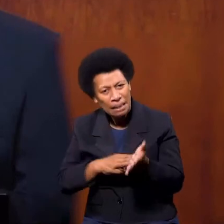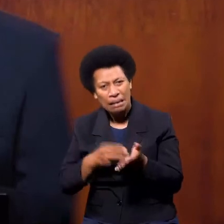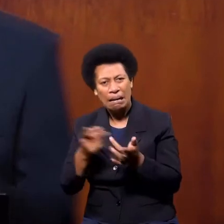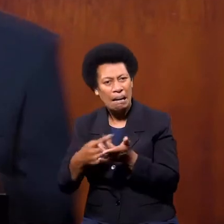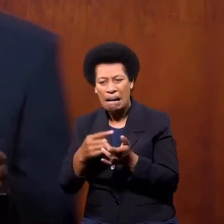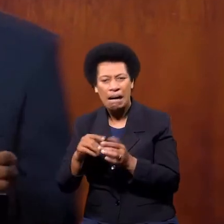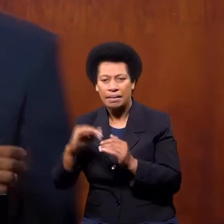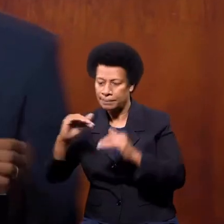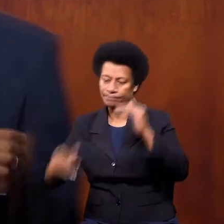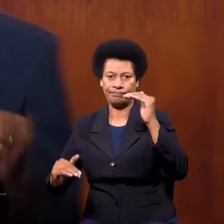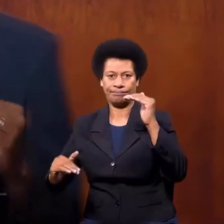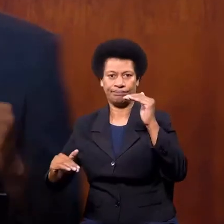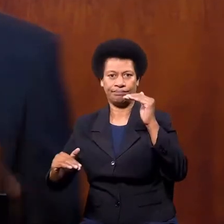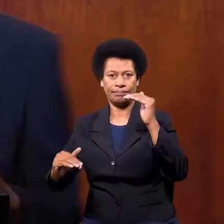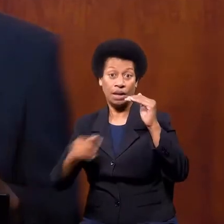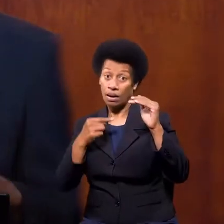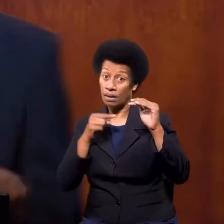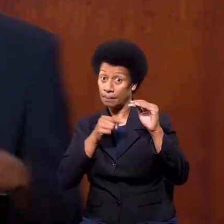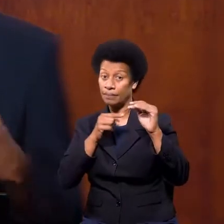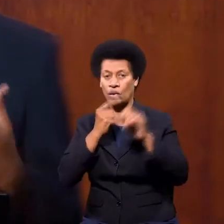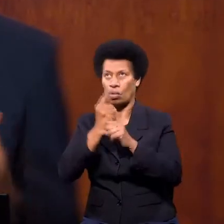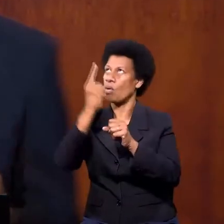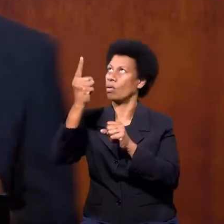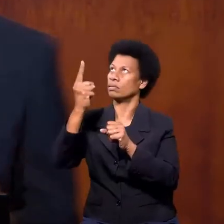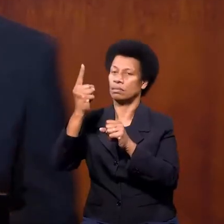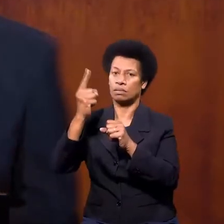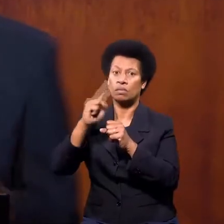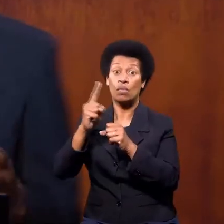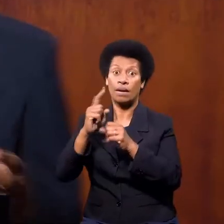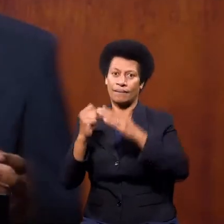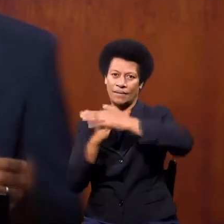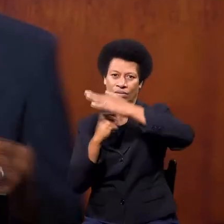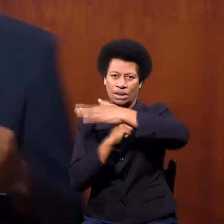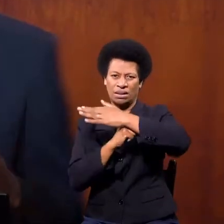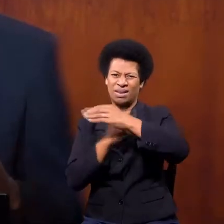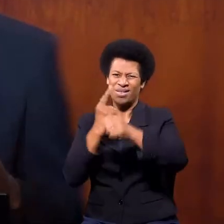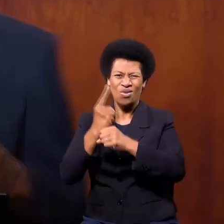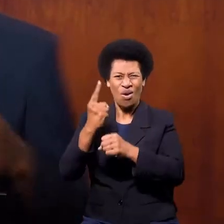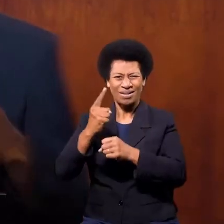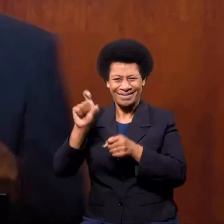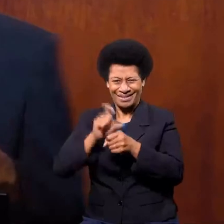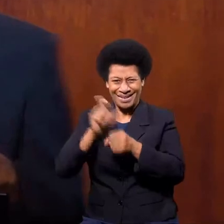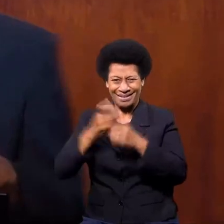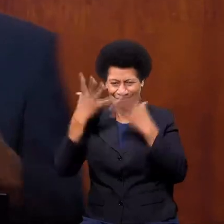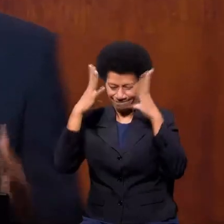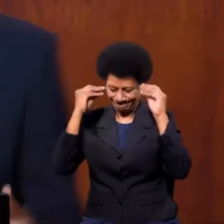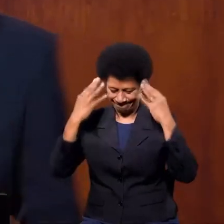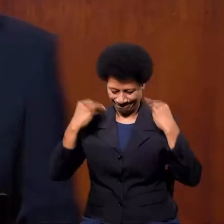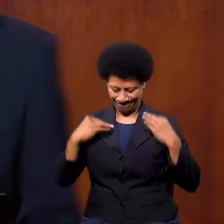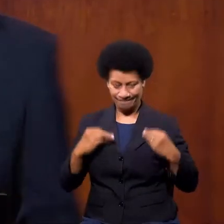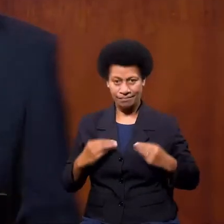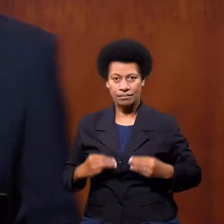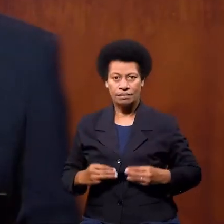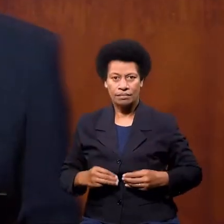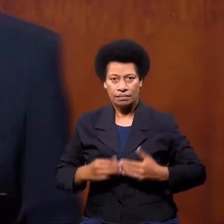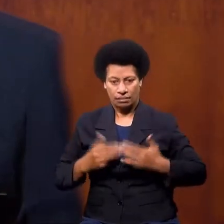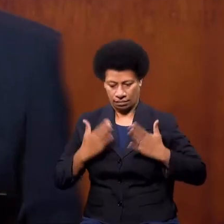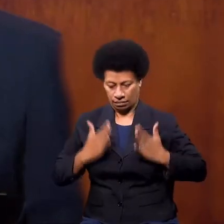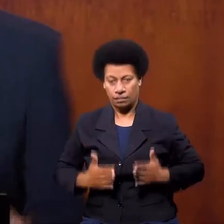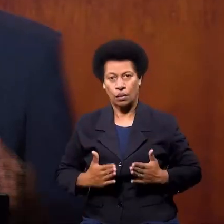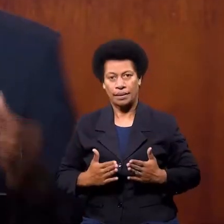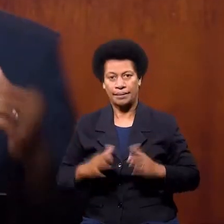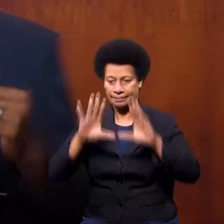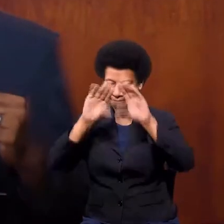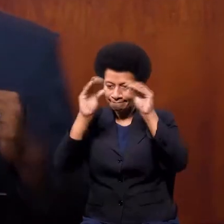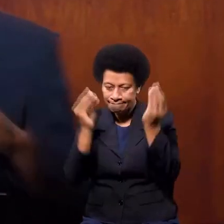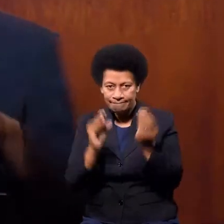Because He is the foundation and ground of all our being and existence and everything else. Okay?